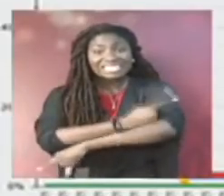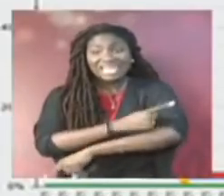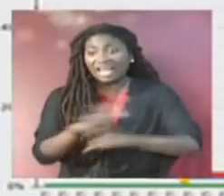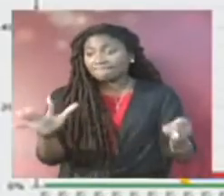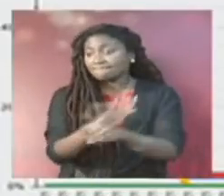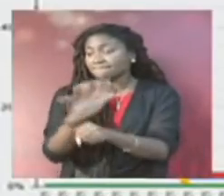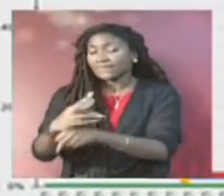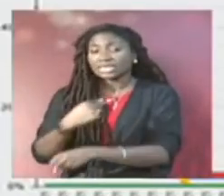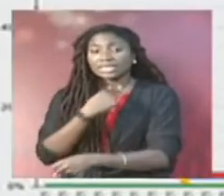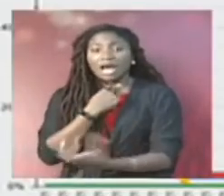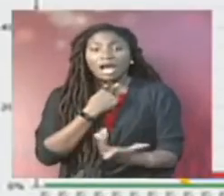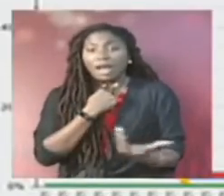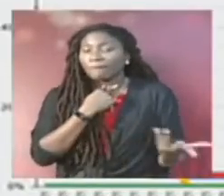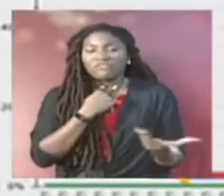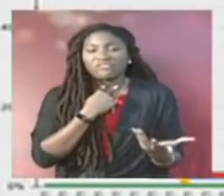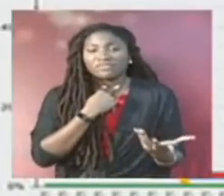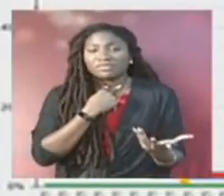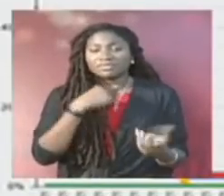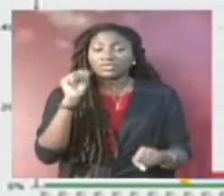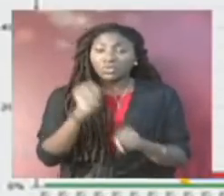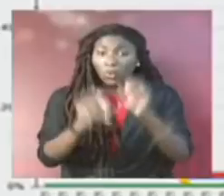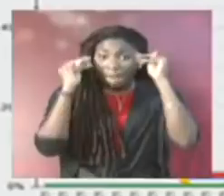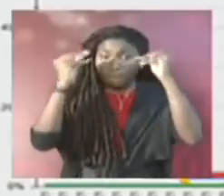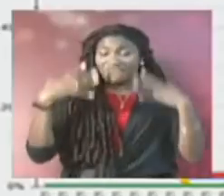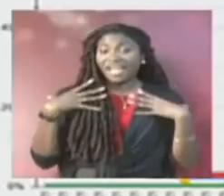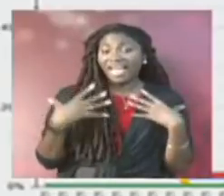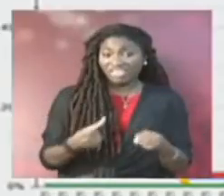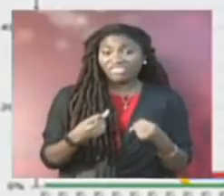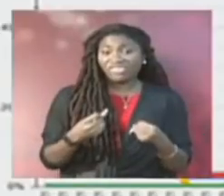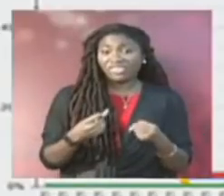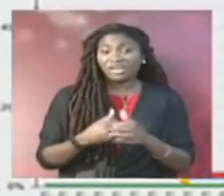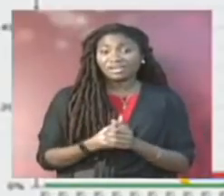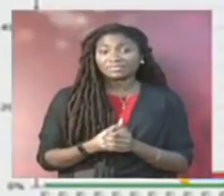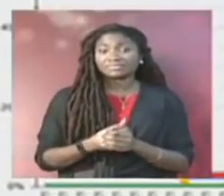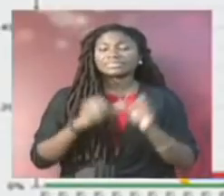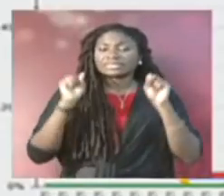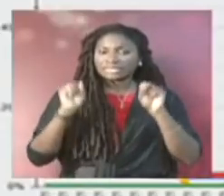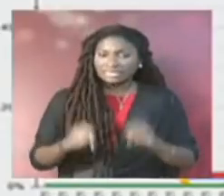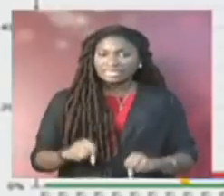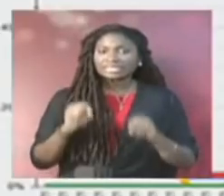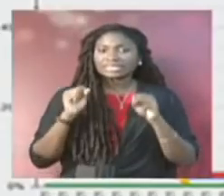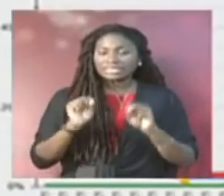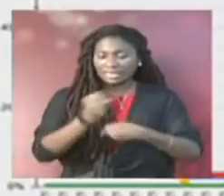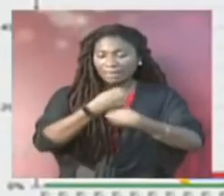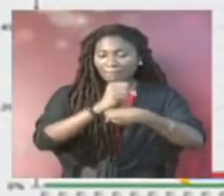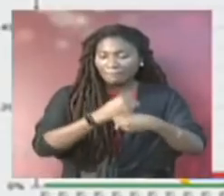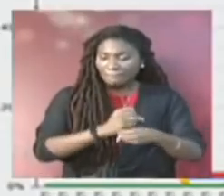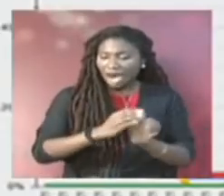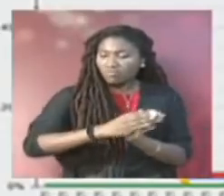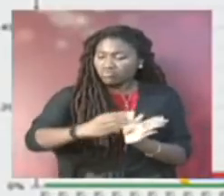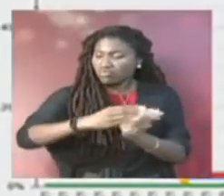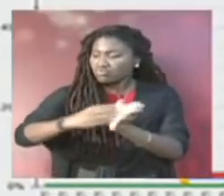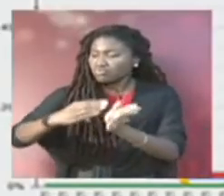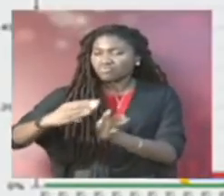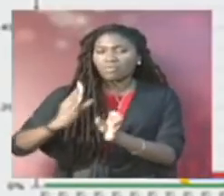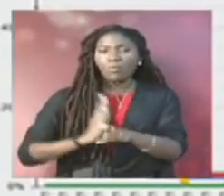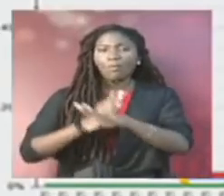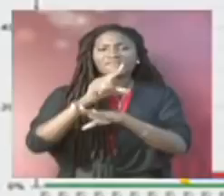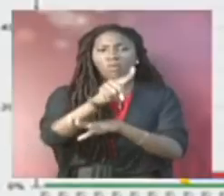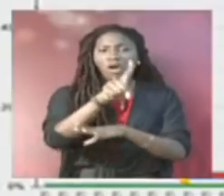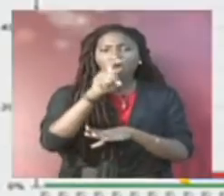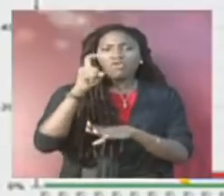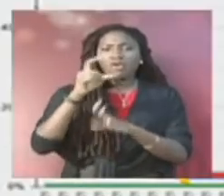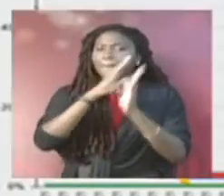Of note, the Ministry of Health did activate about 100 plus beds on the 30th of April into the